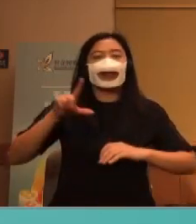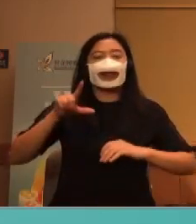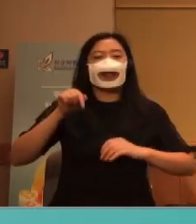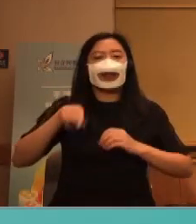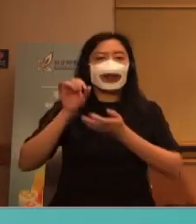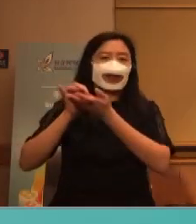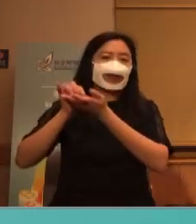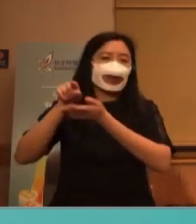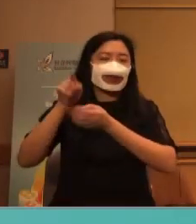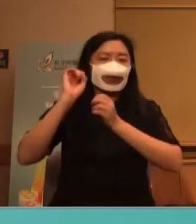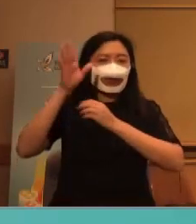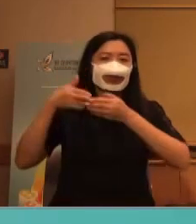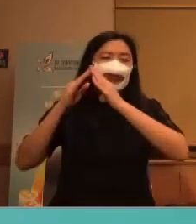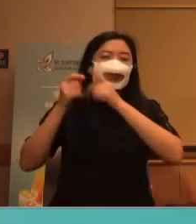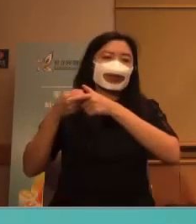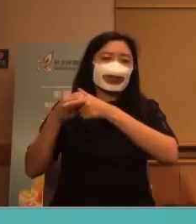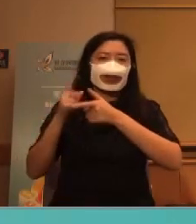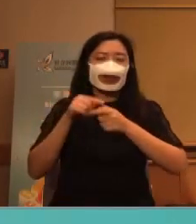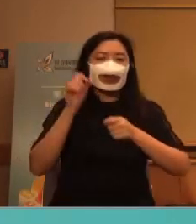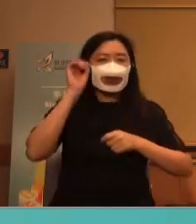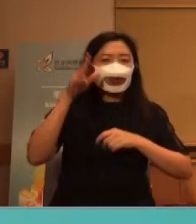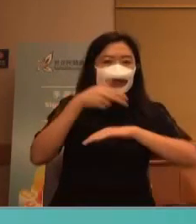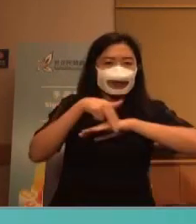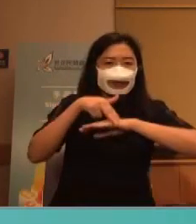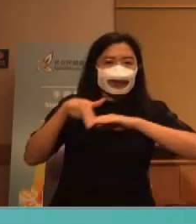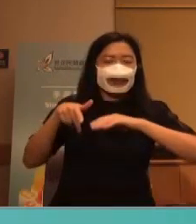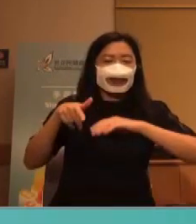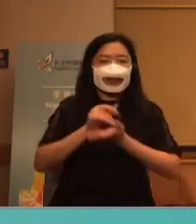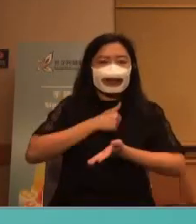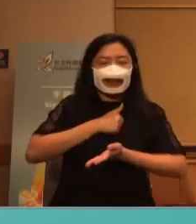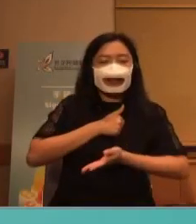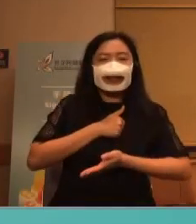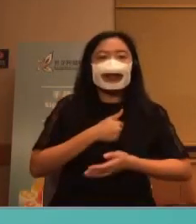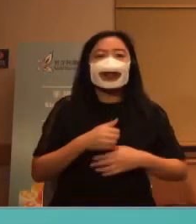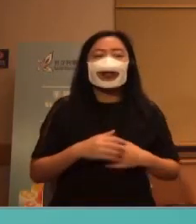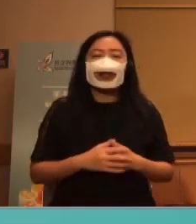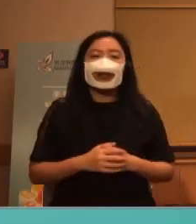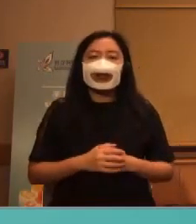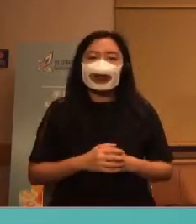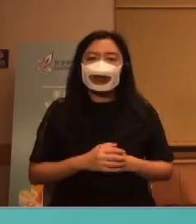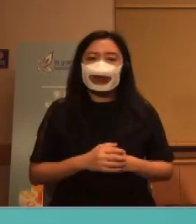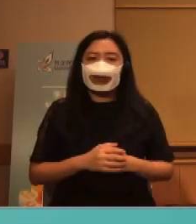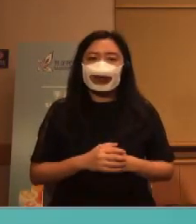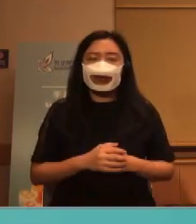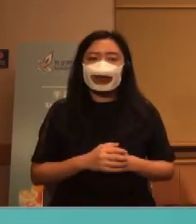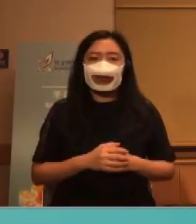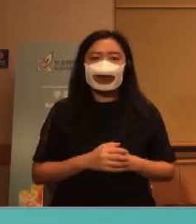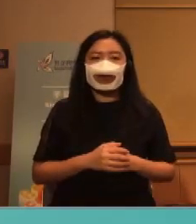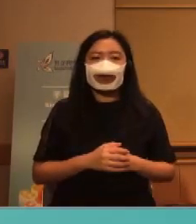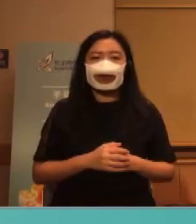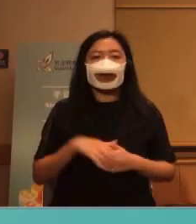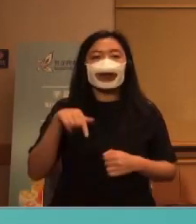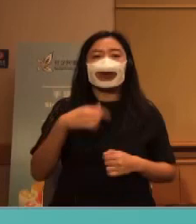female-led venture builder based out of Hong Kong to bridge the funding and ecosystem gap for female founders in Hong Kong. Next, we have